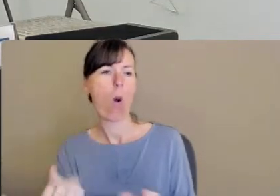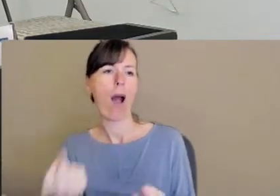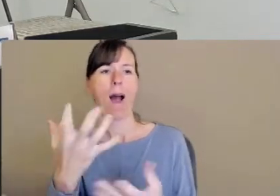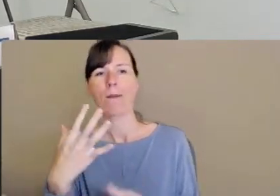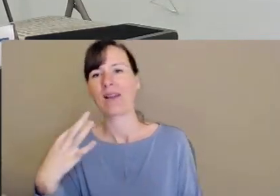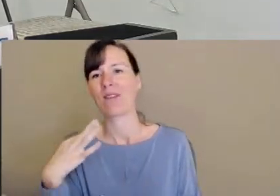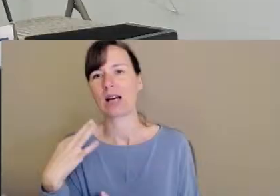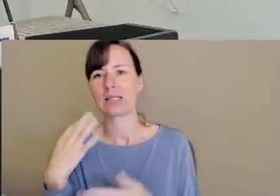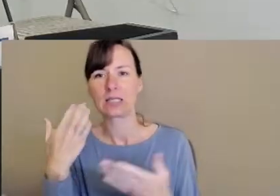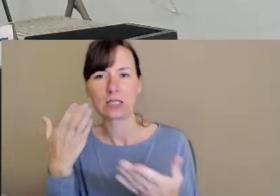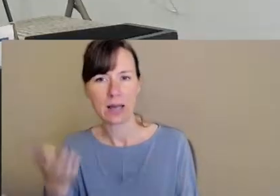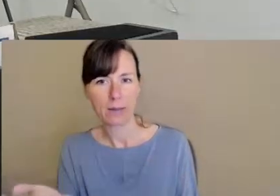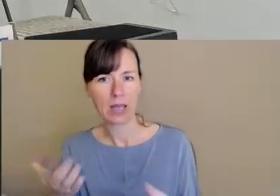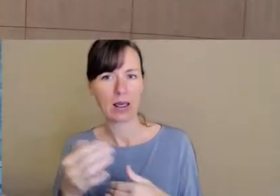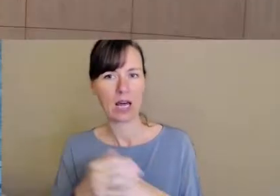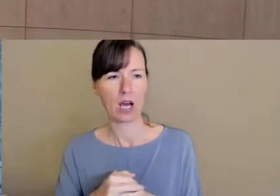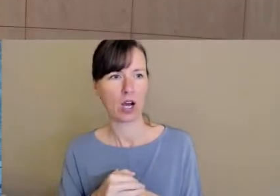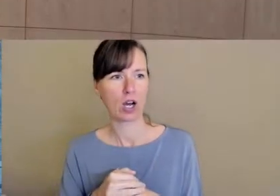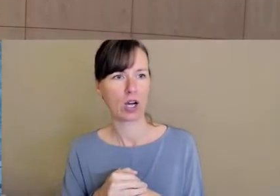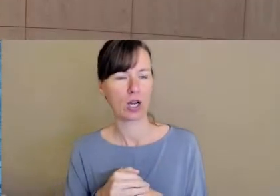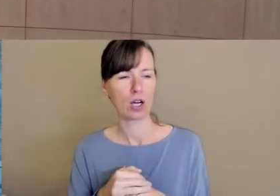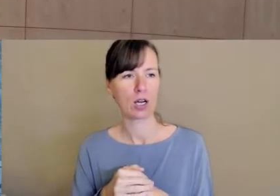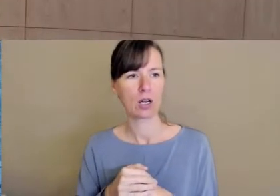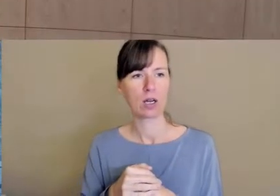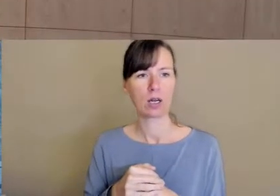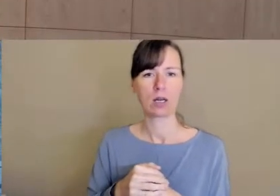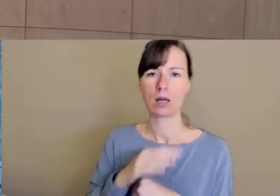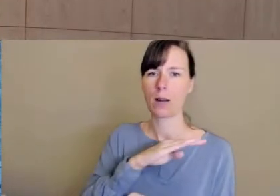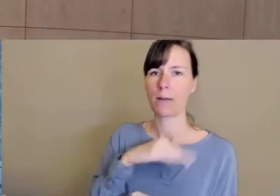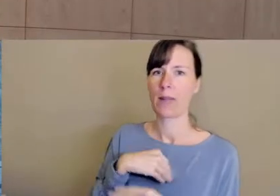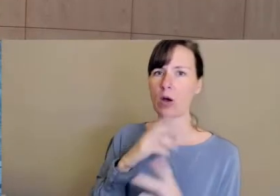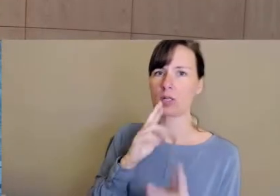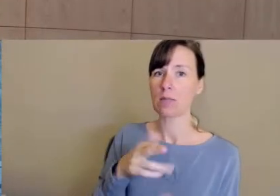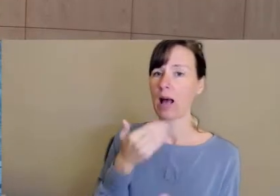Over. All right, thank you for that.